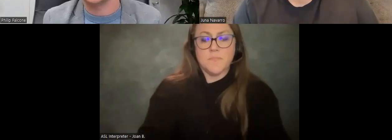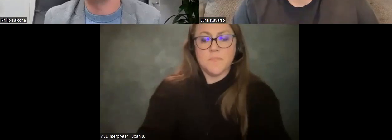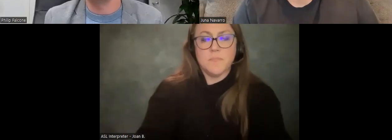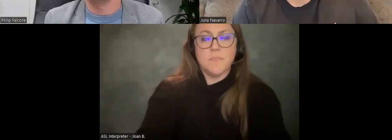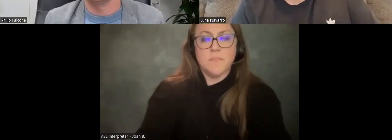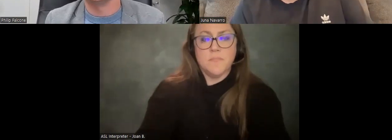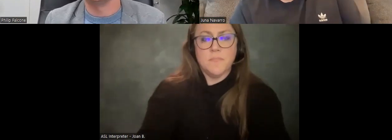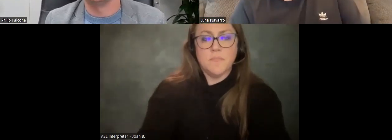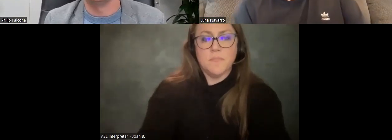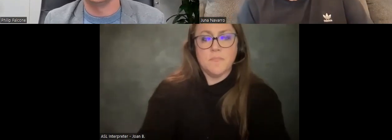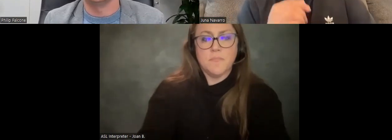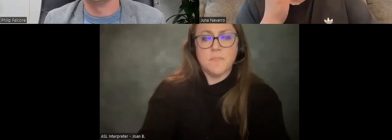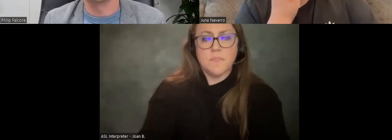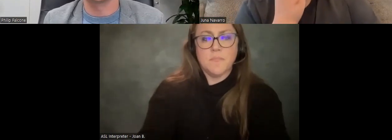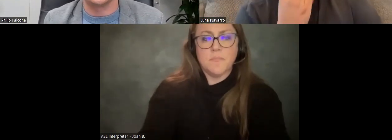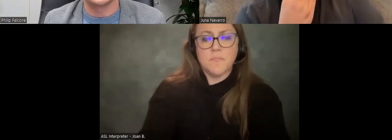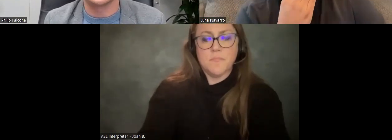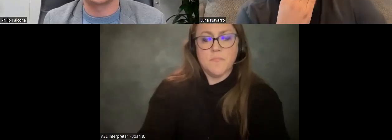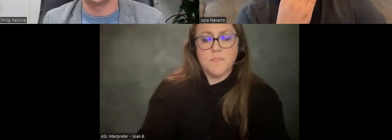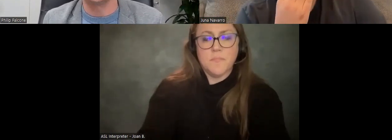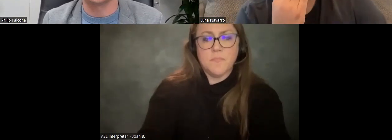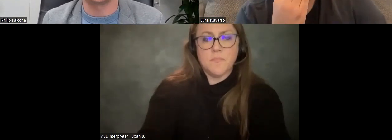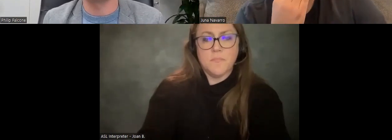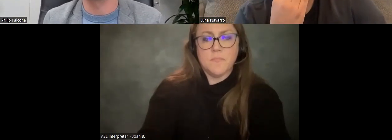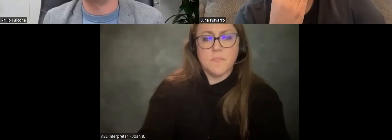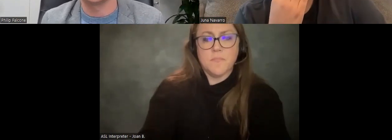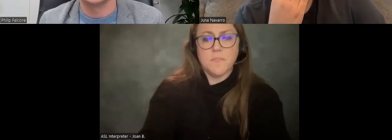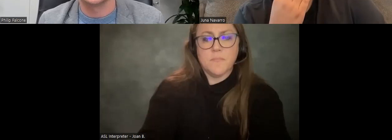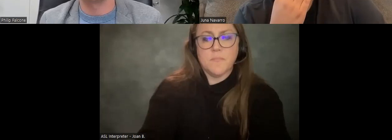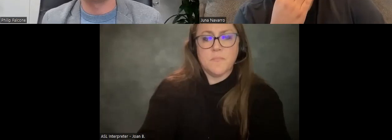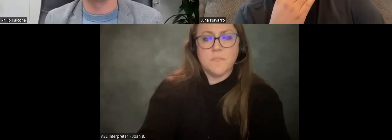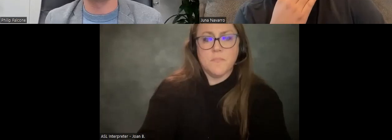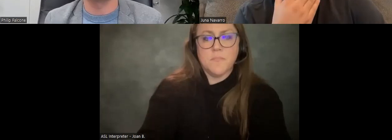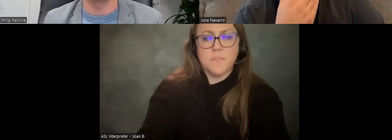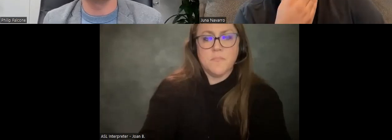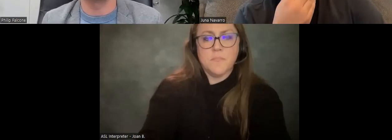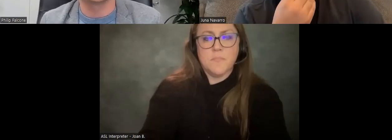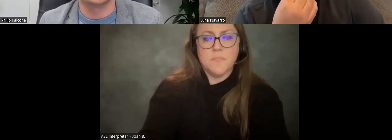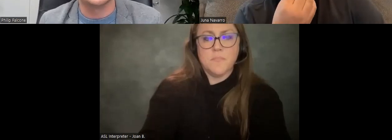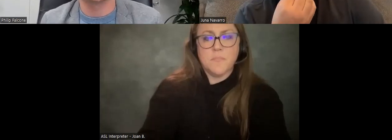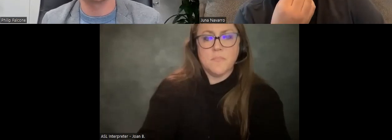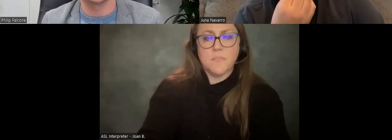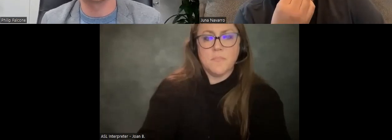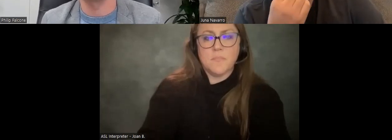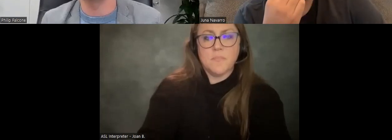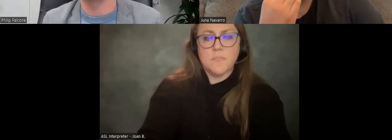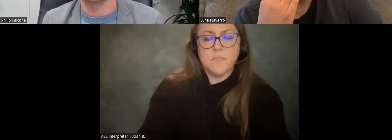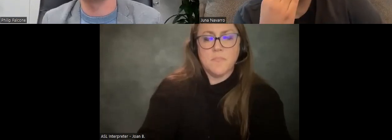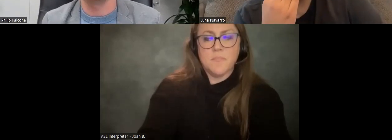probably have majority artists, but I'm hoping that we have some government folks out there and some businesses and